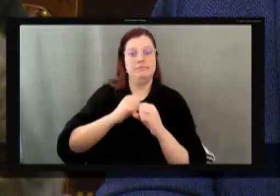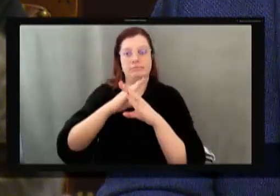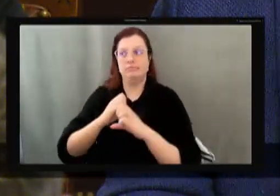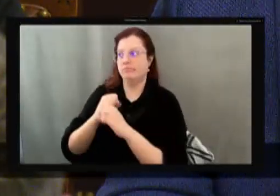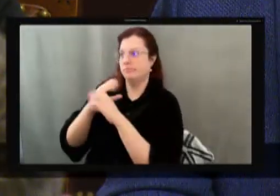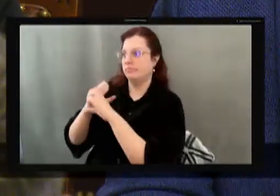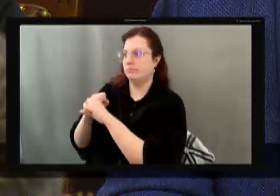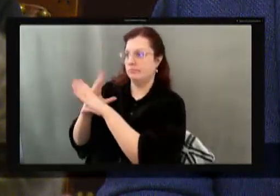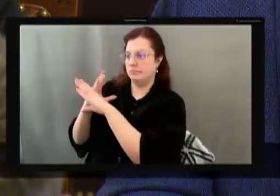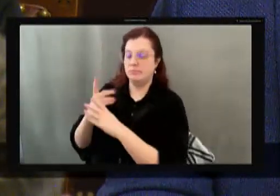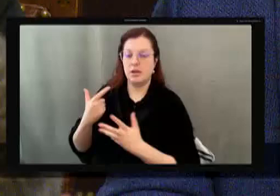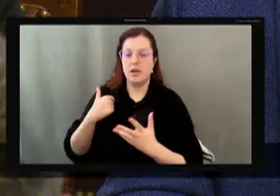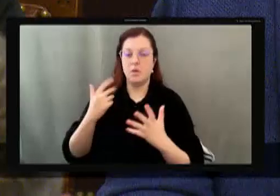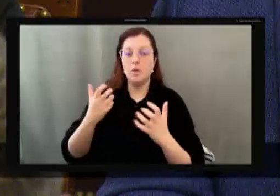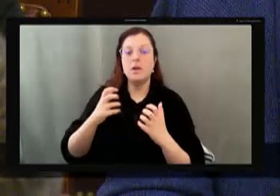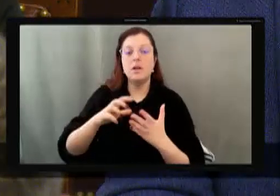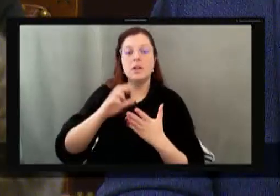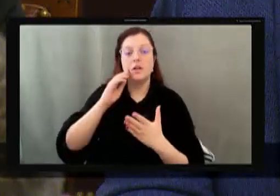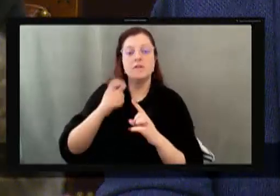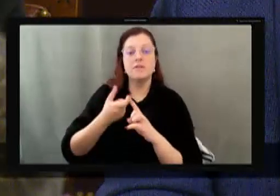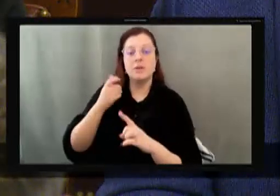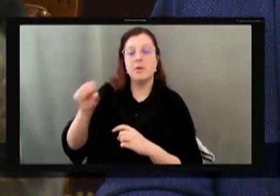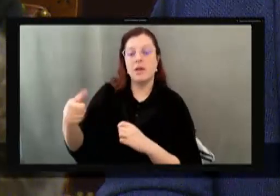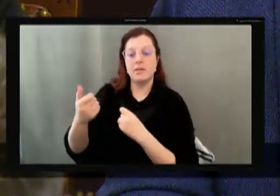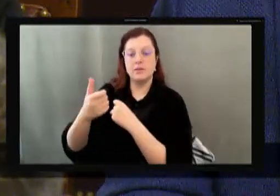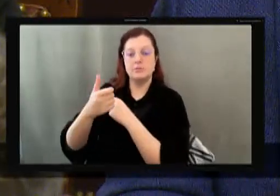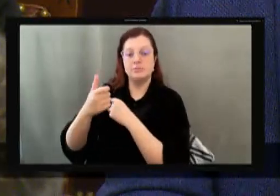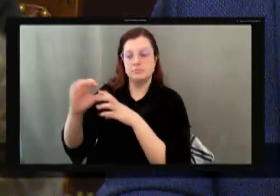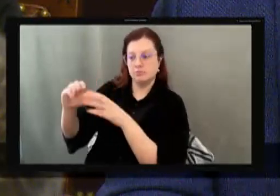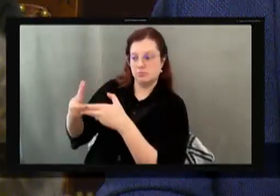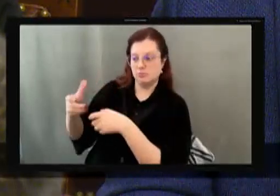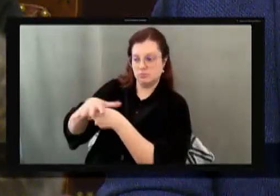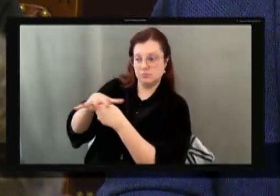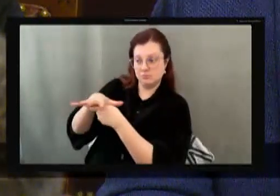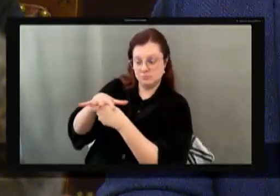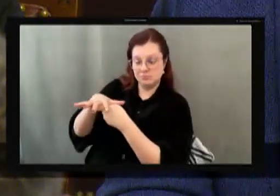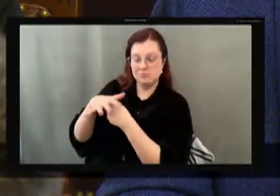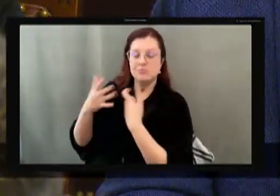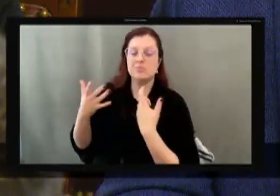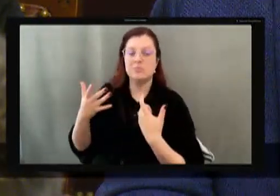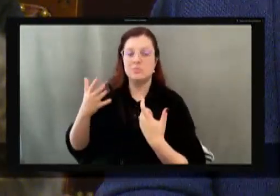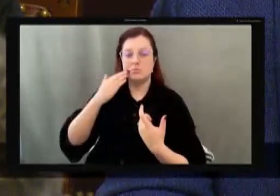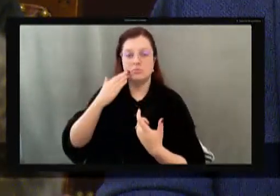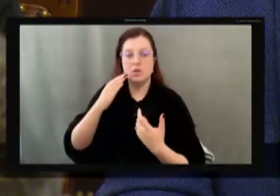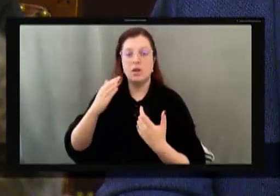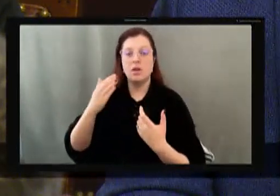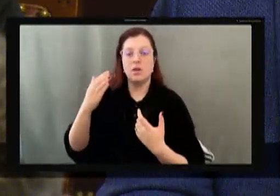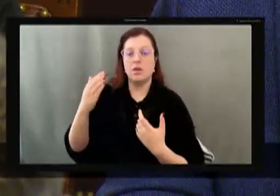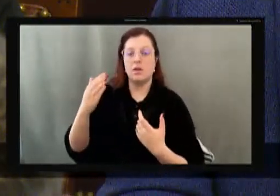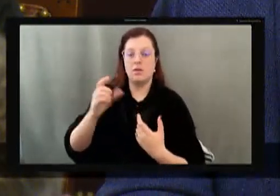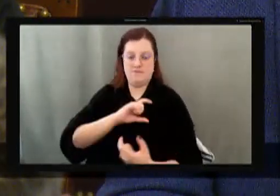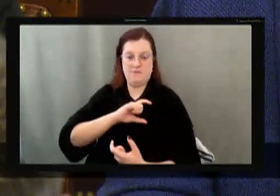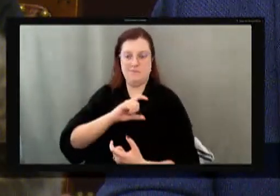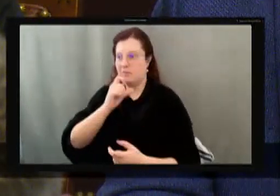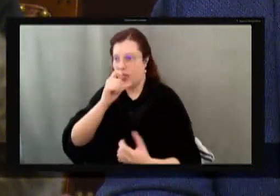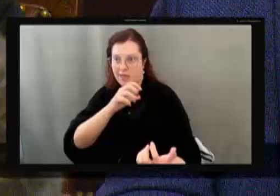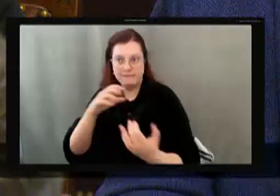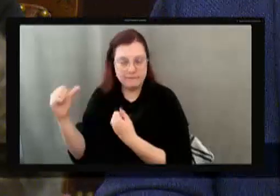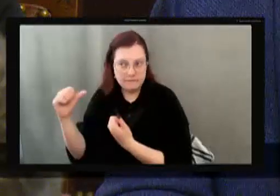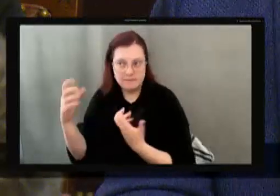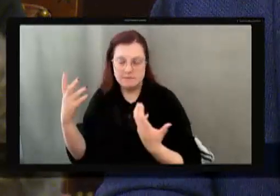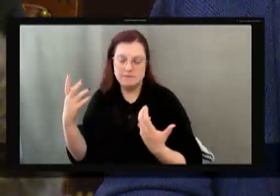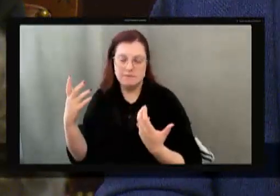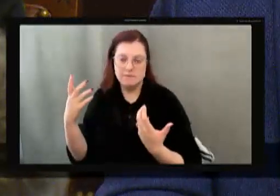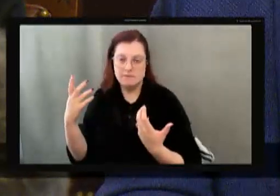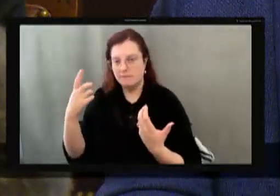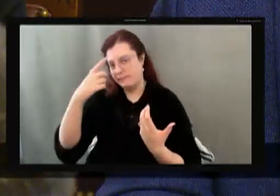Love to learn from other municipalities about what we can do to make sure that those officers aren't leaving, because,